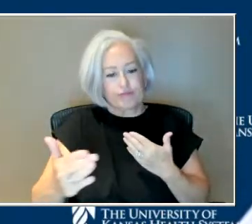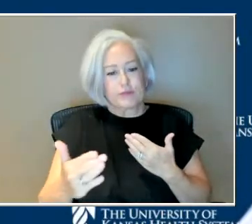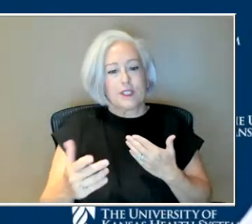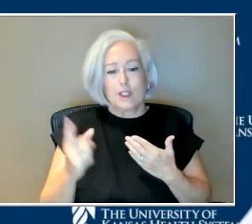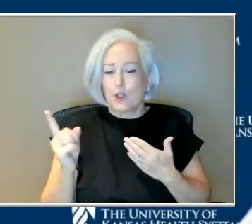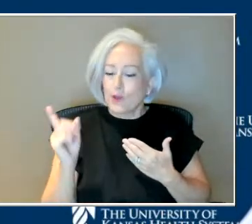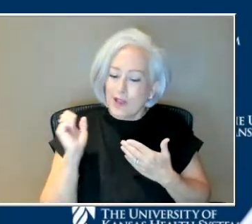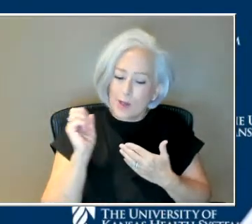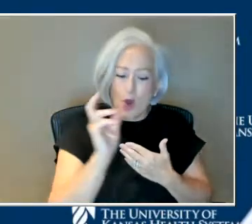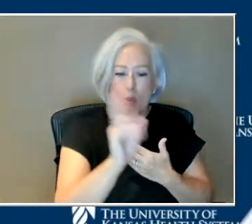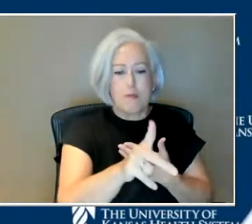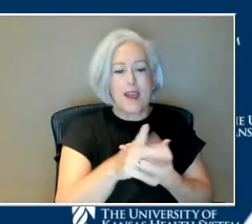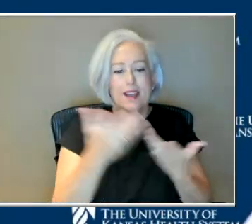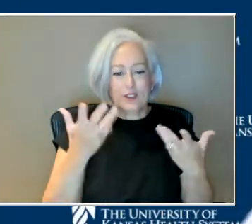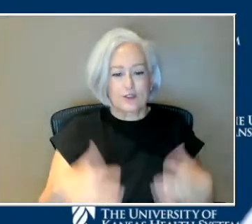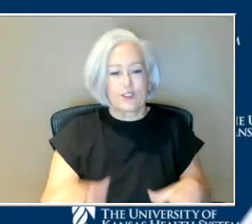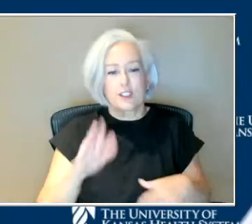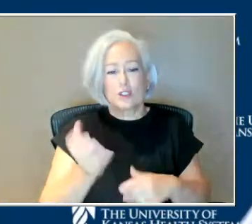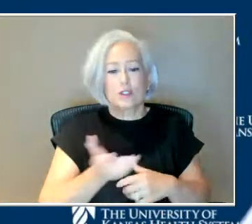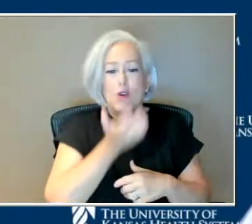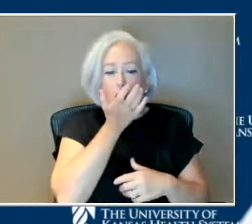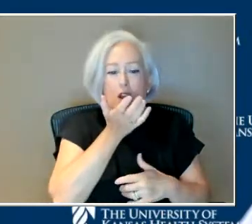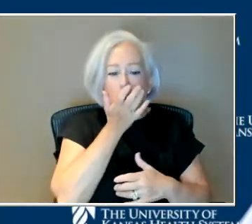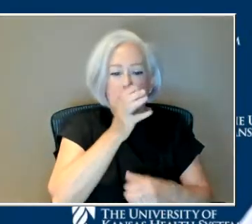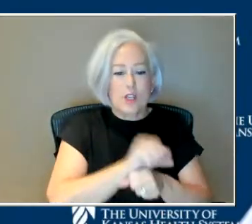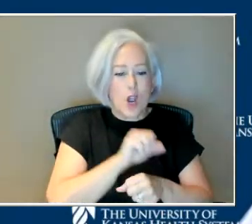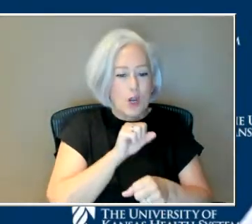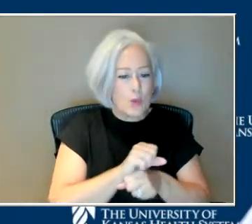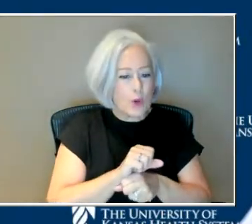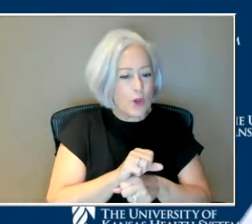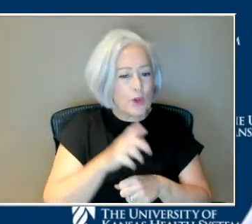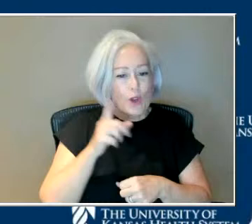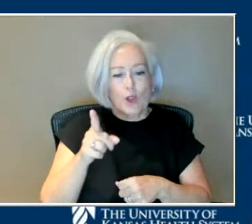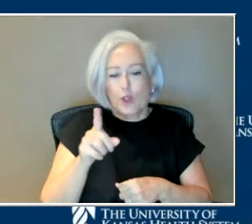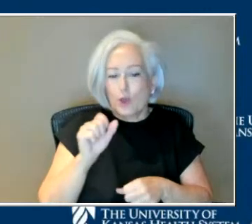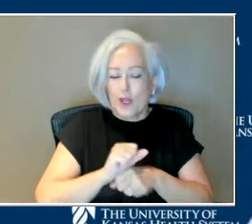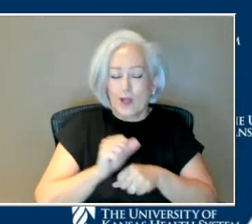can go back and be working in a